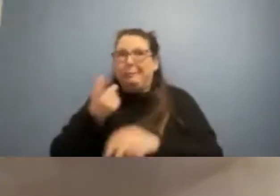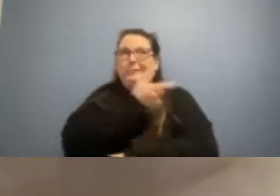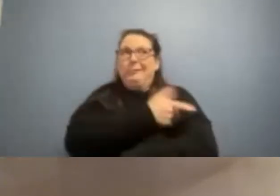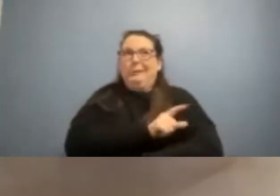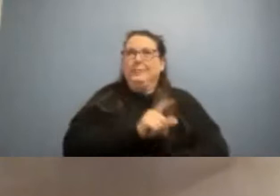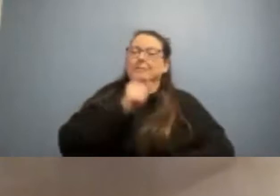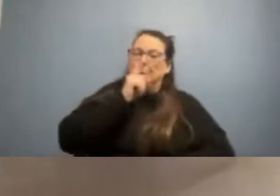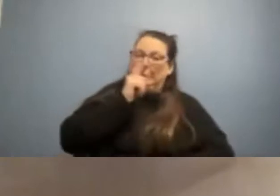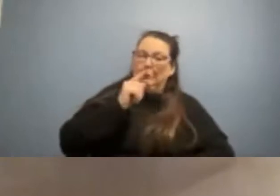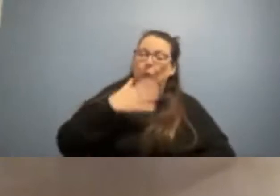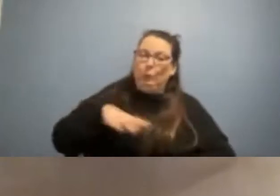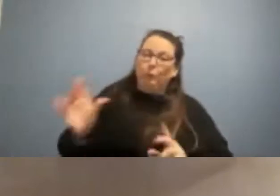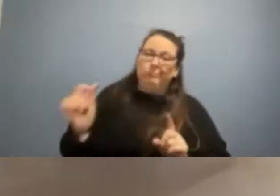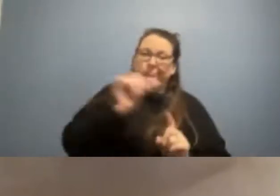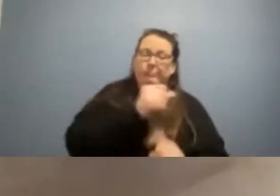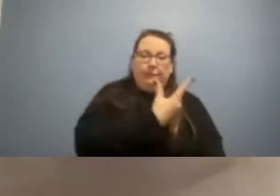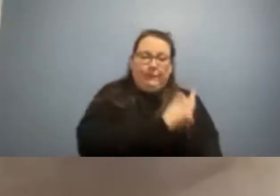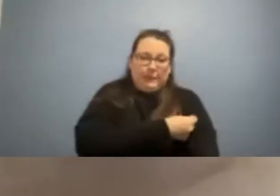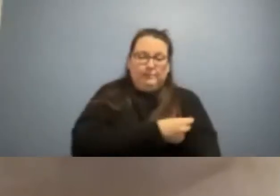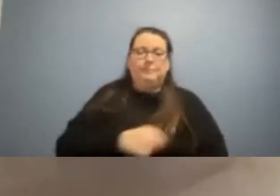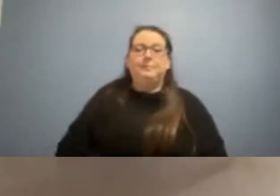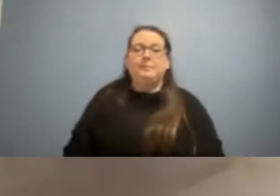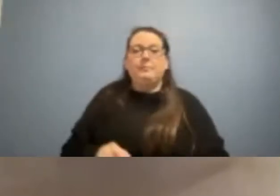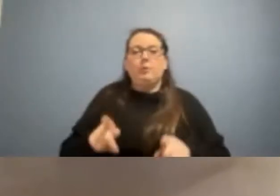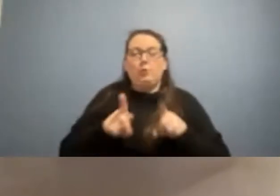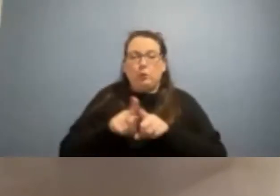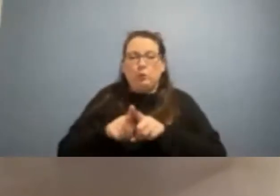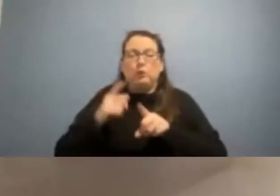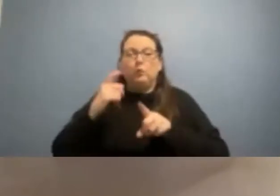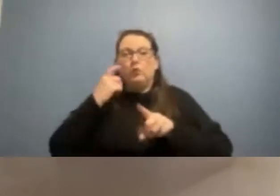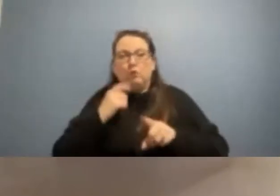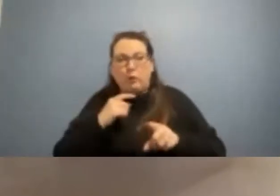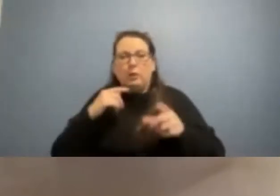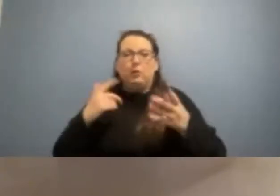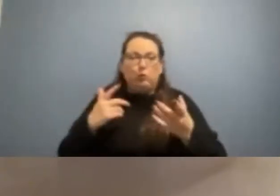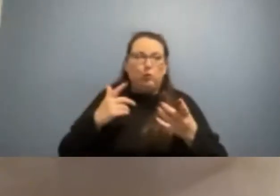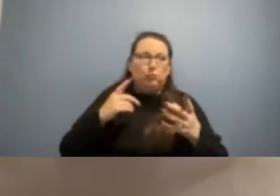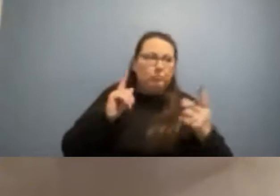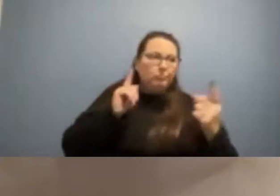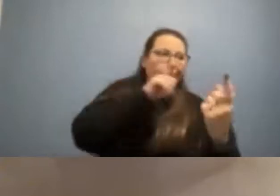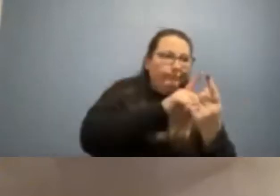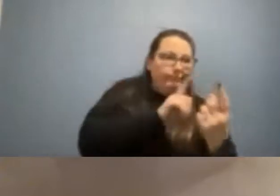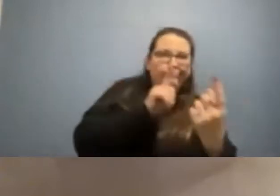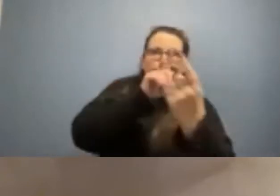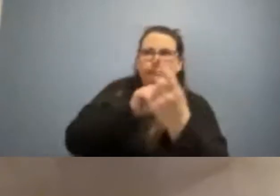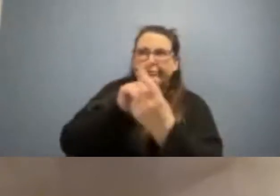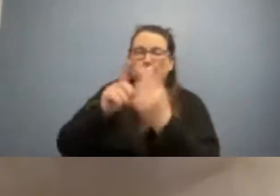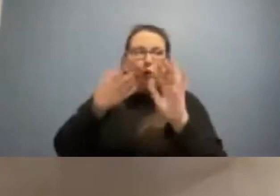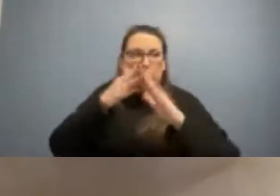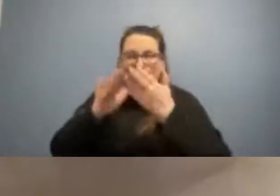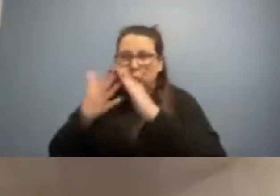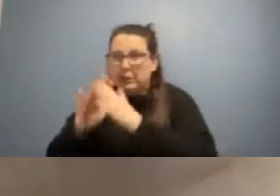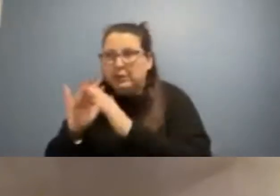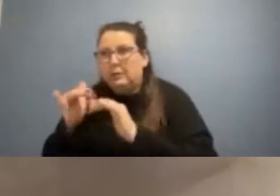up with those communities to sort of get them to organize maybe a session to go in a group to get